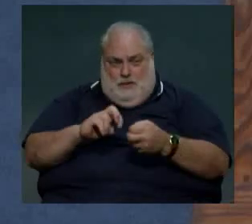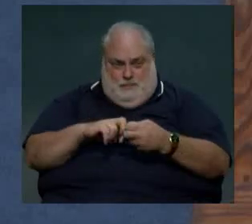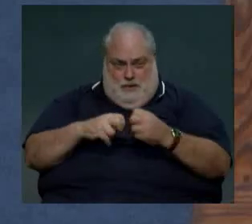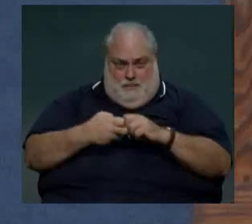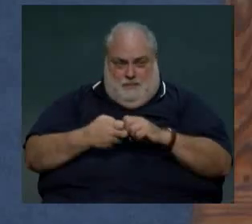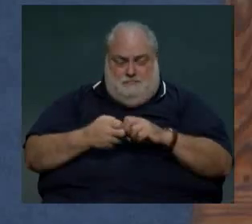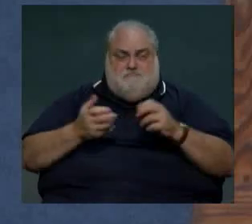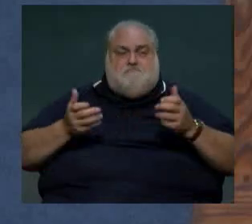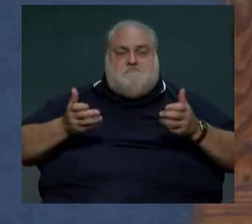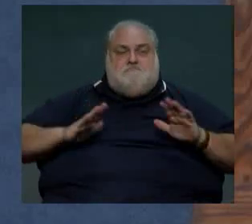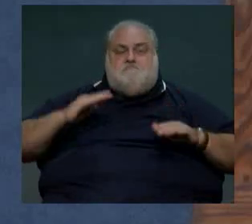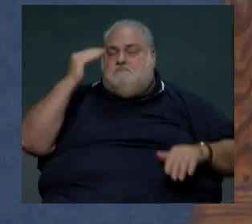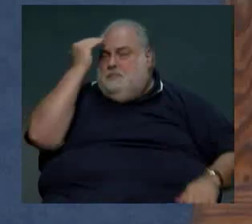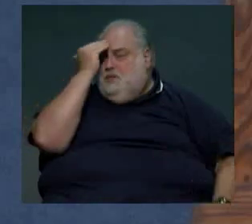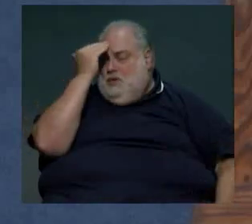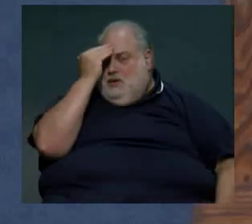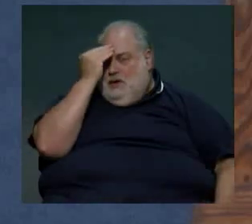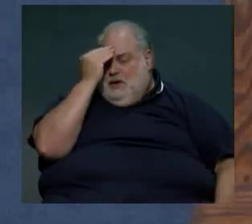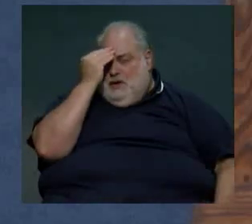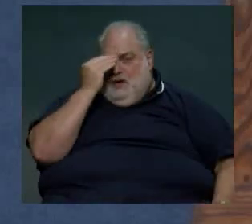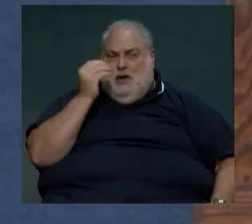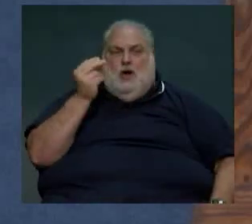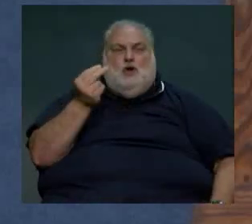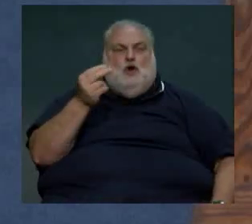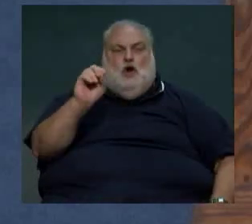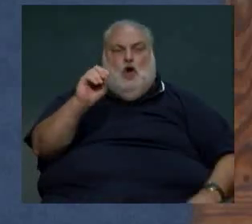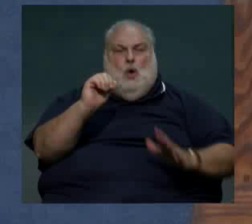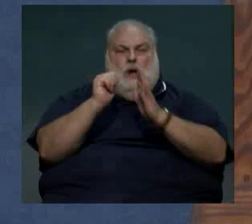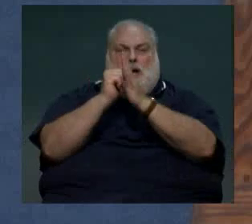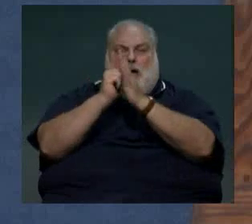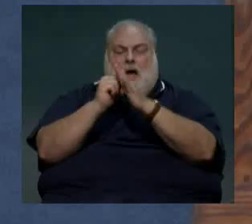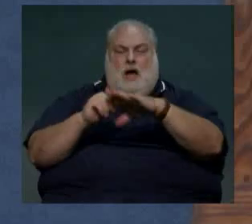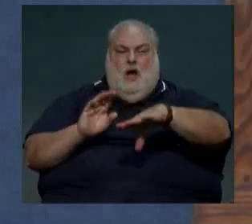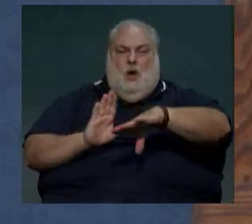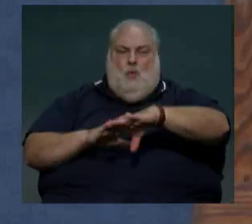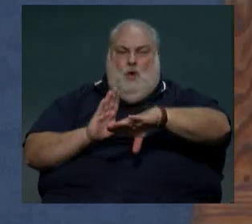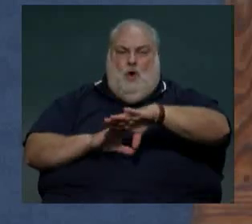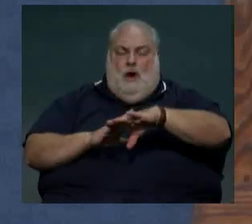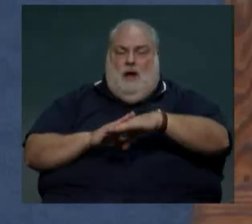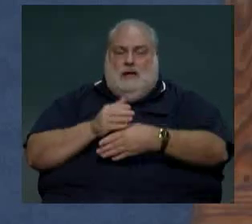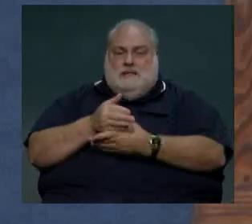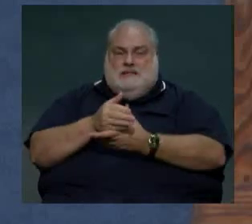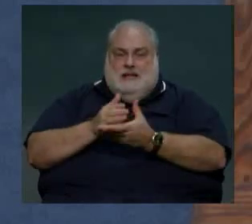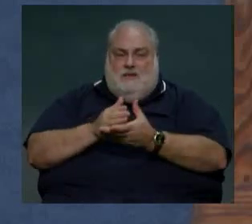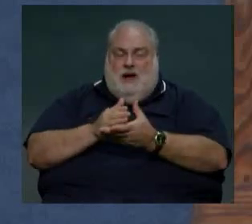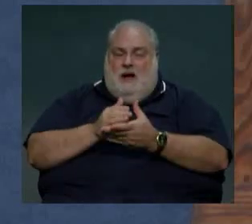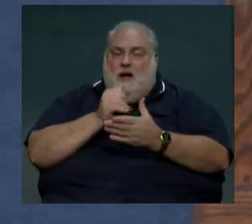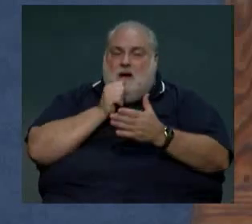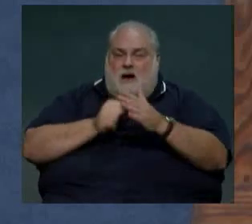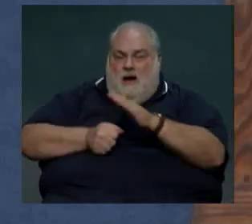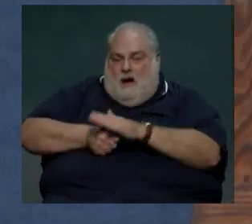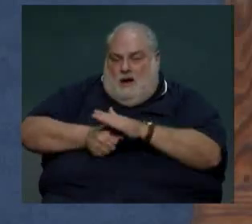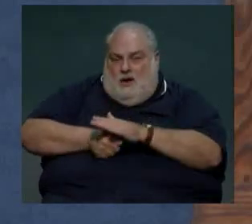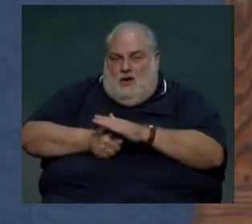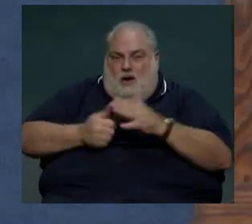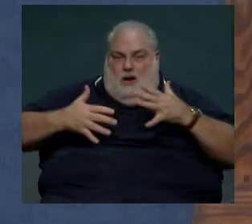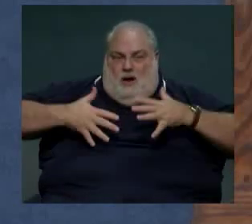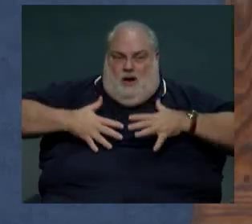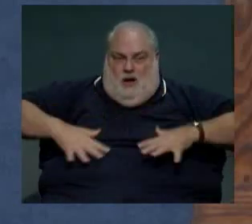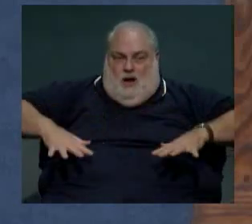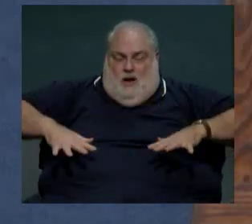We know about the no-knock warrants, and some of those undercover officers have a lengthy history of disciplinary